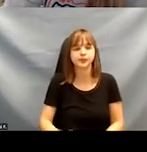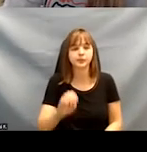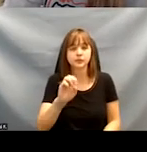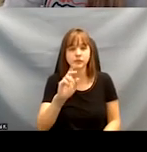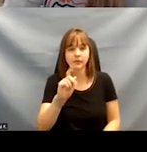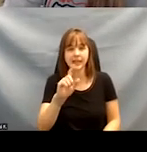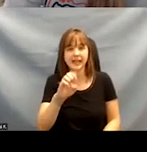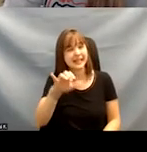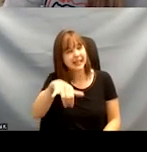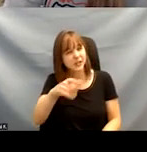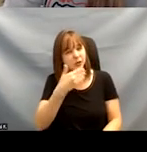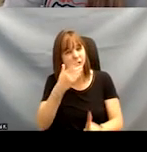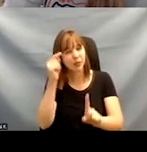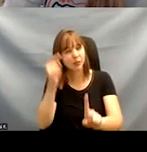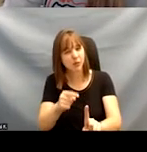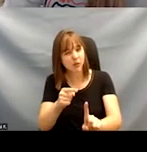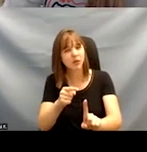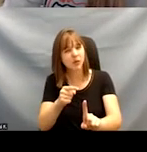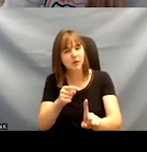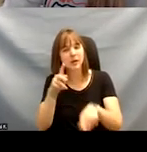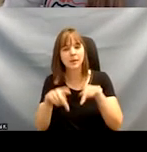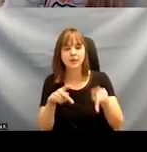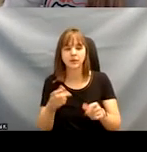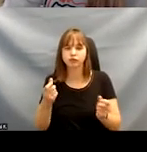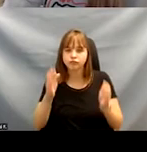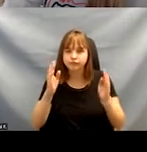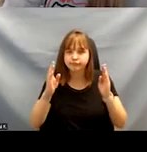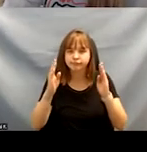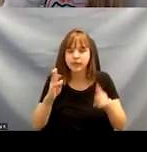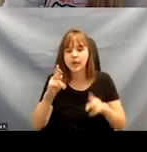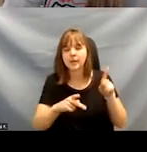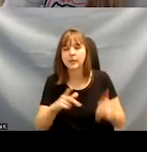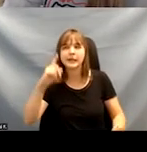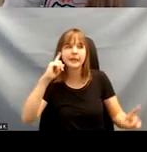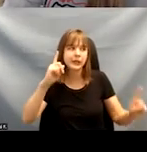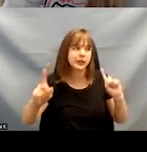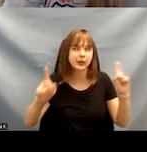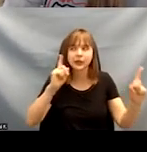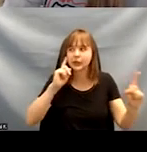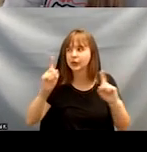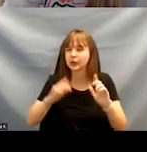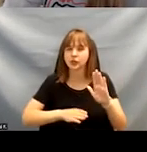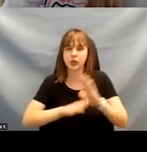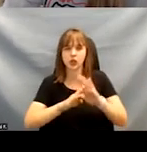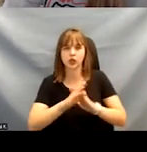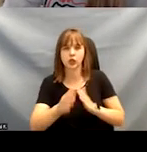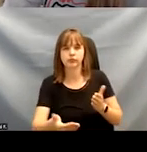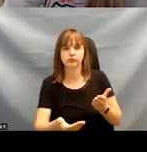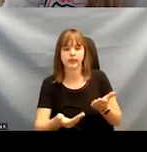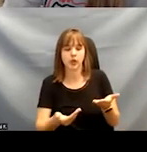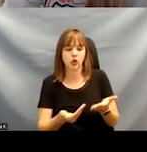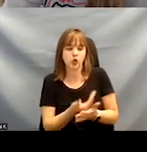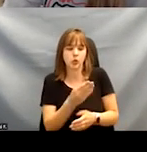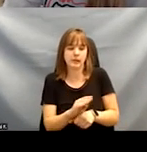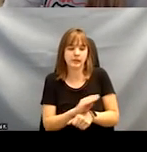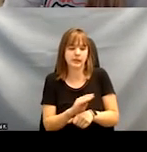to hear, because I think sometimes we all get locked into those stories about people who launch their business and, you know, they find